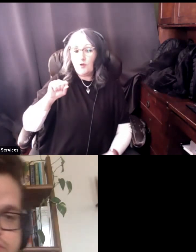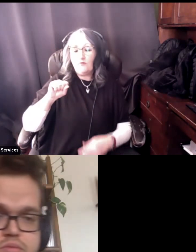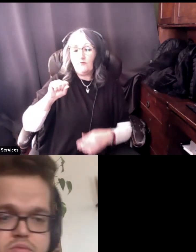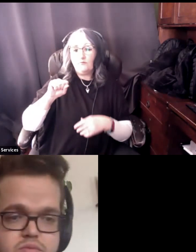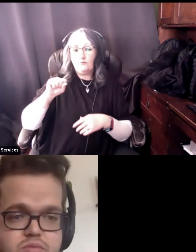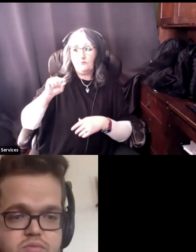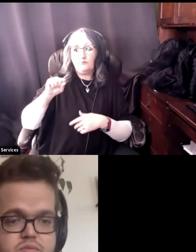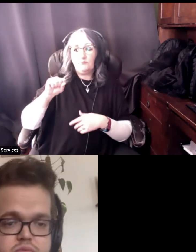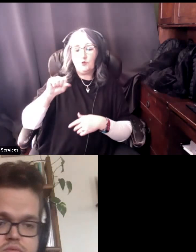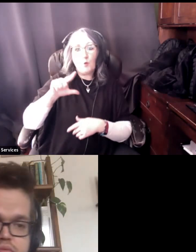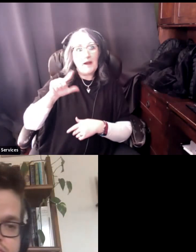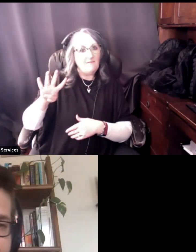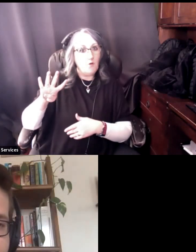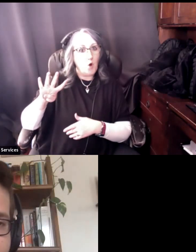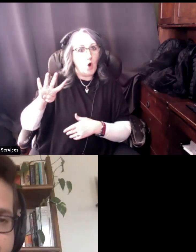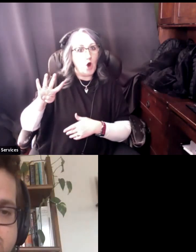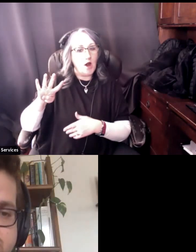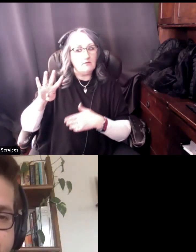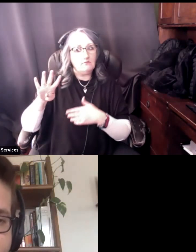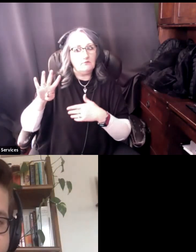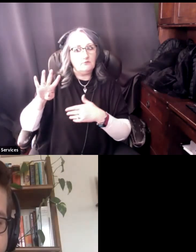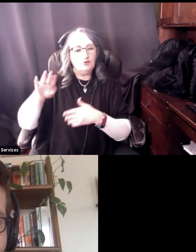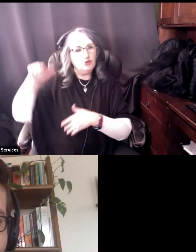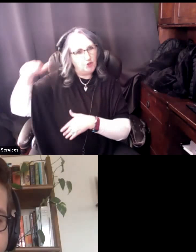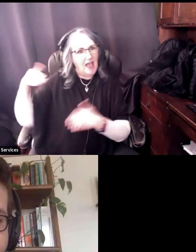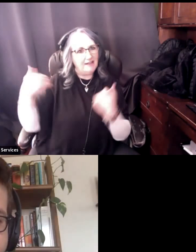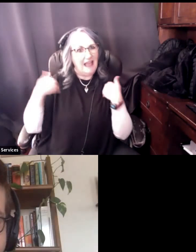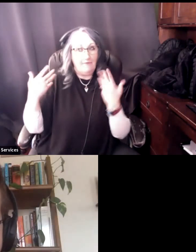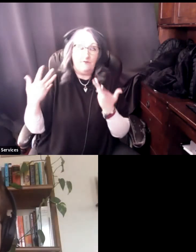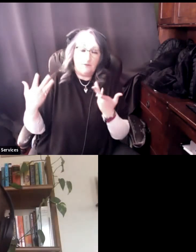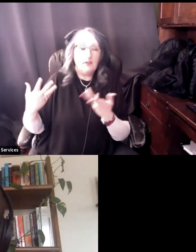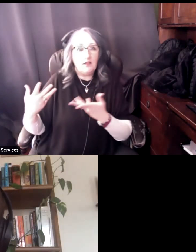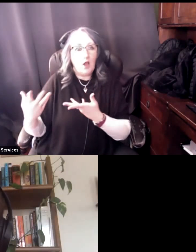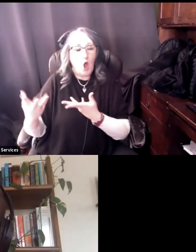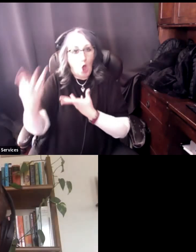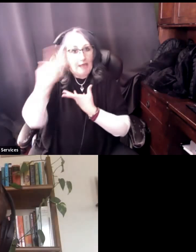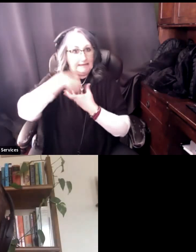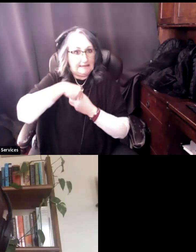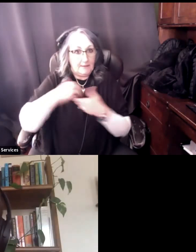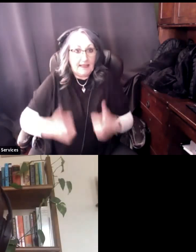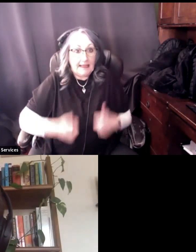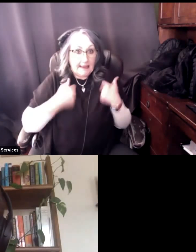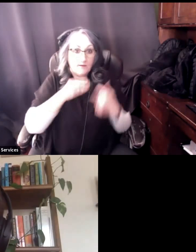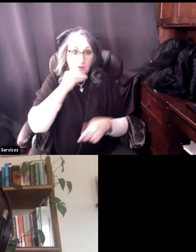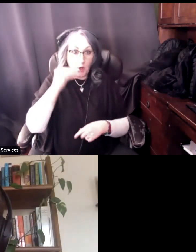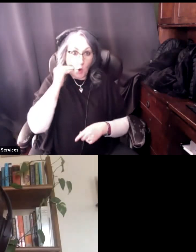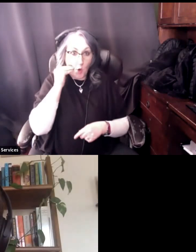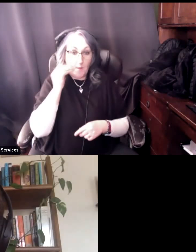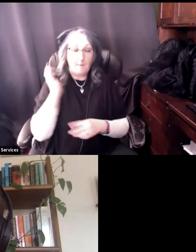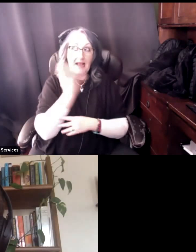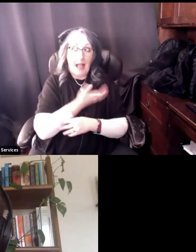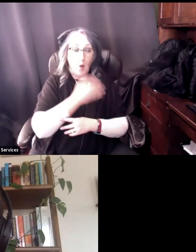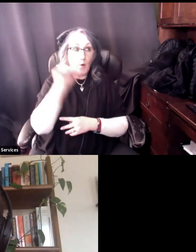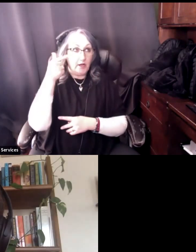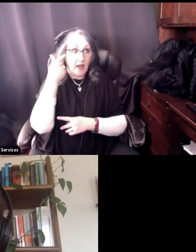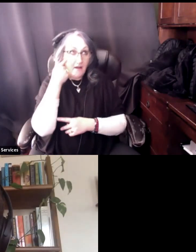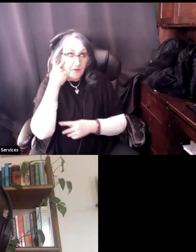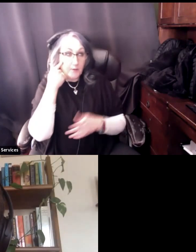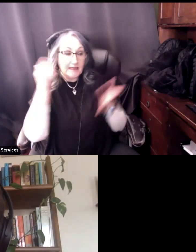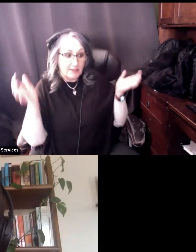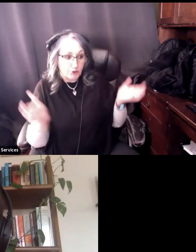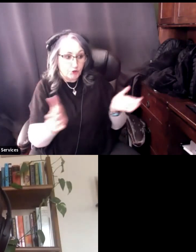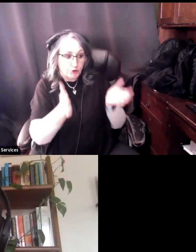and he lives home, as has been encouraged by our government. There